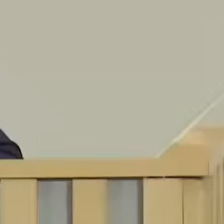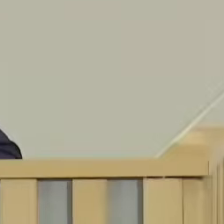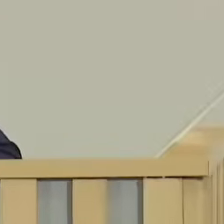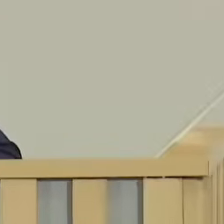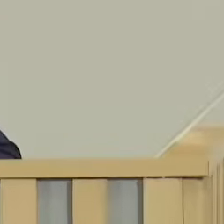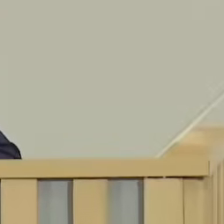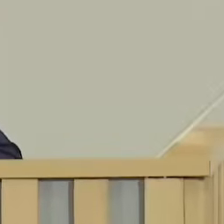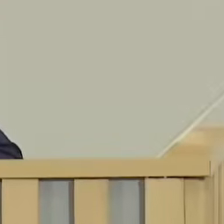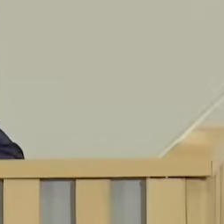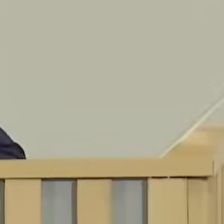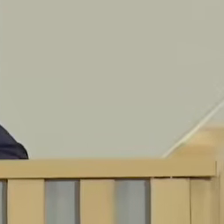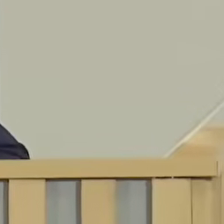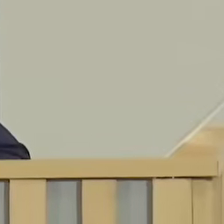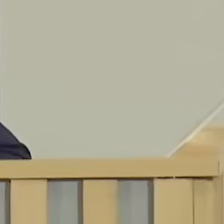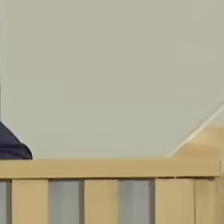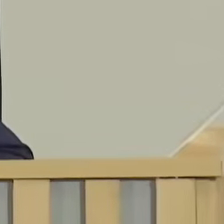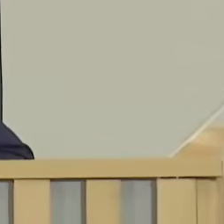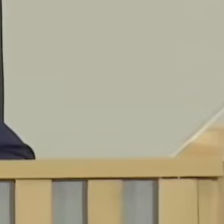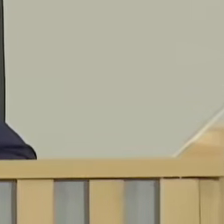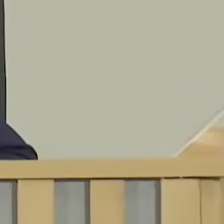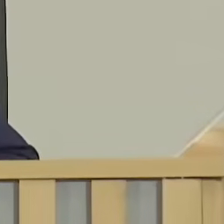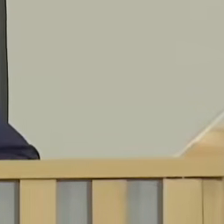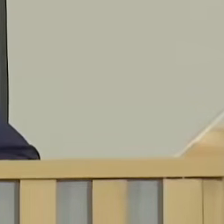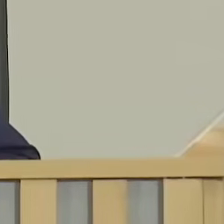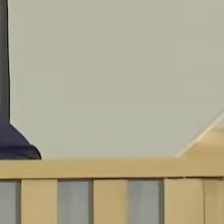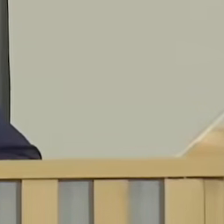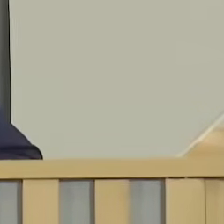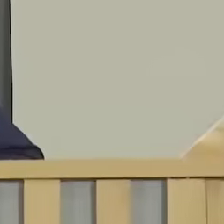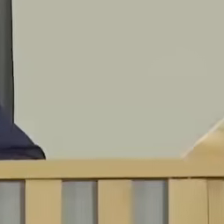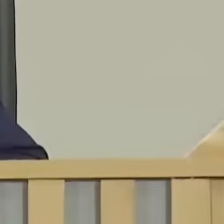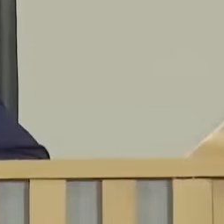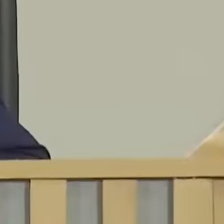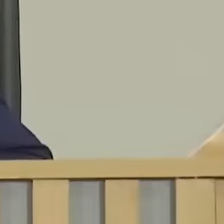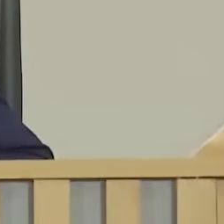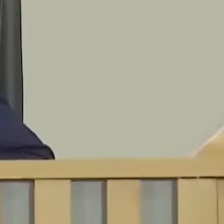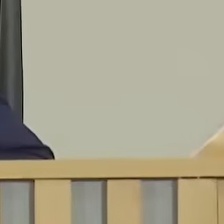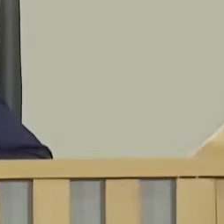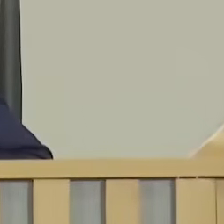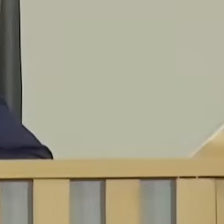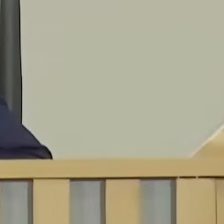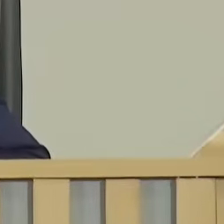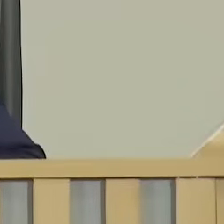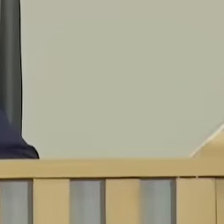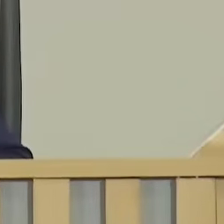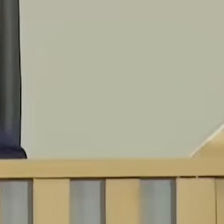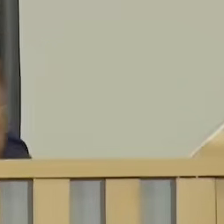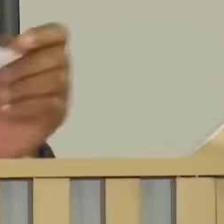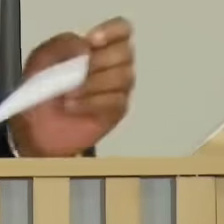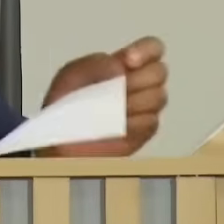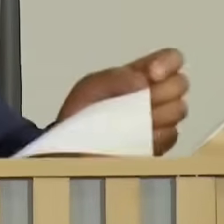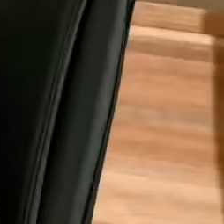Commission in terms of the legislative layout. Thank you.